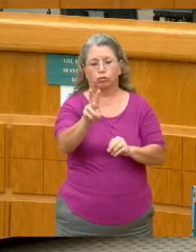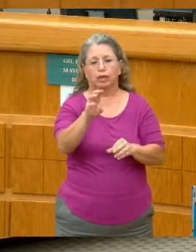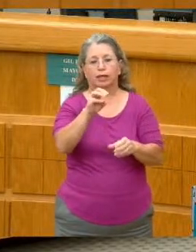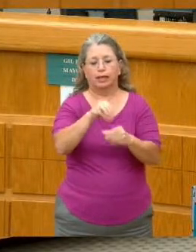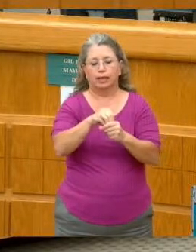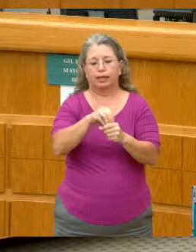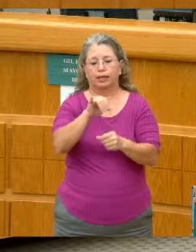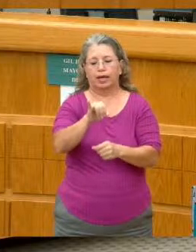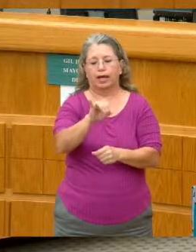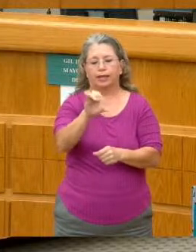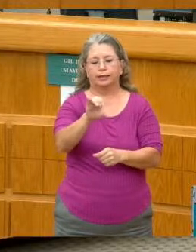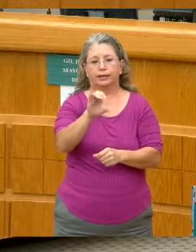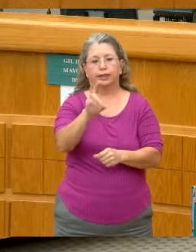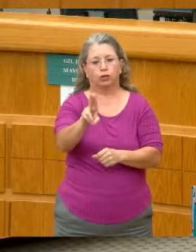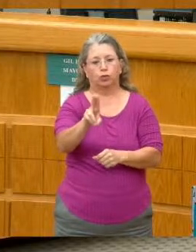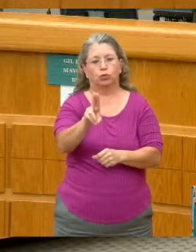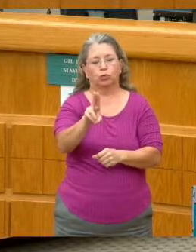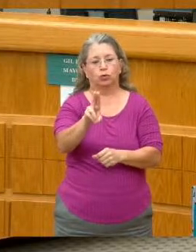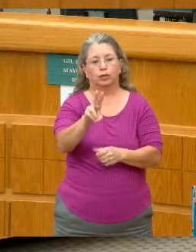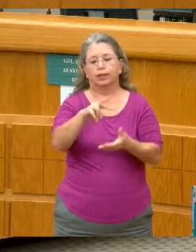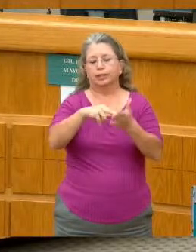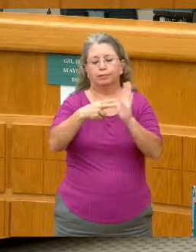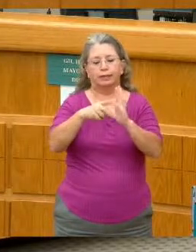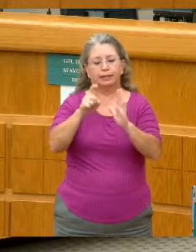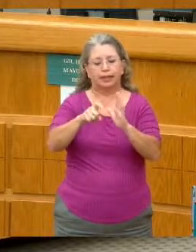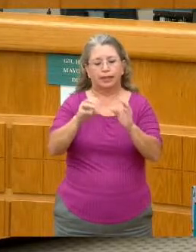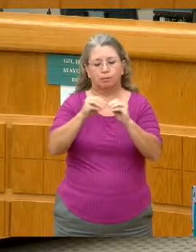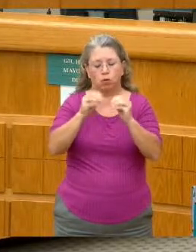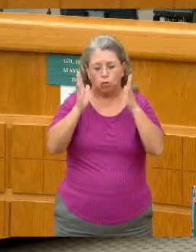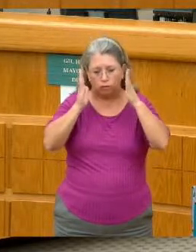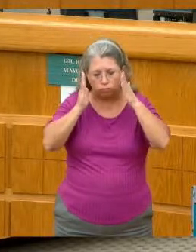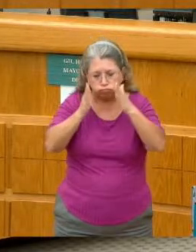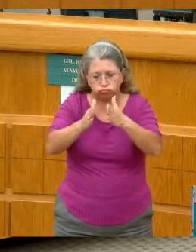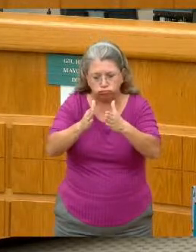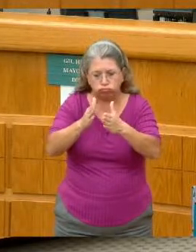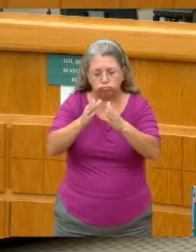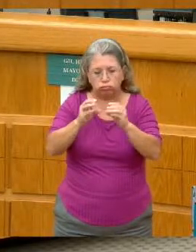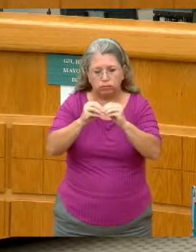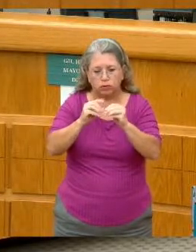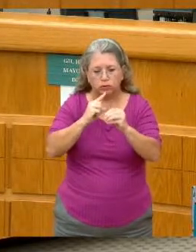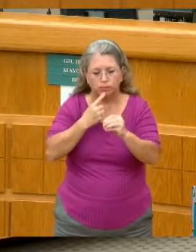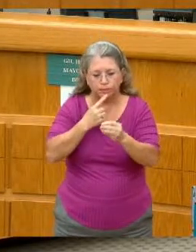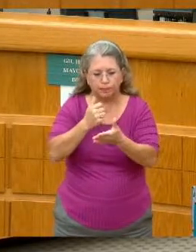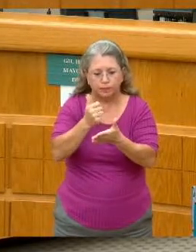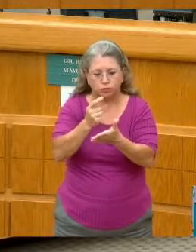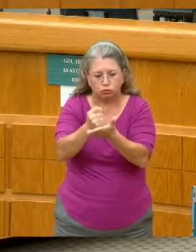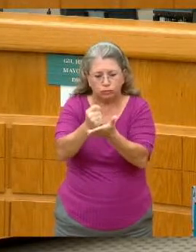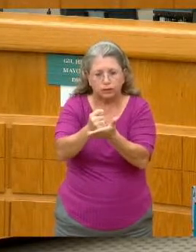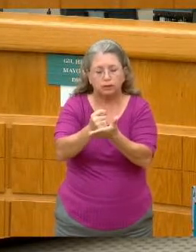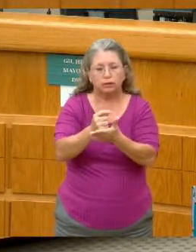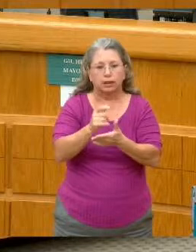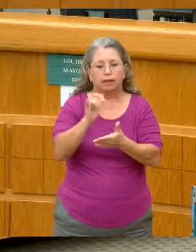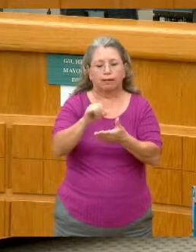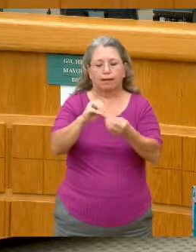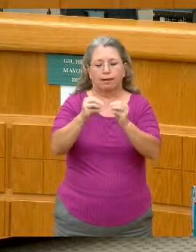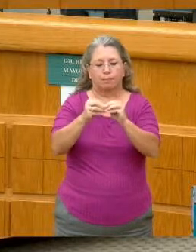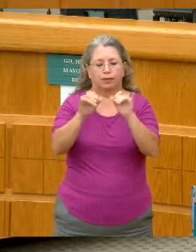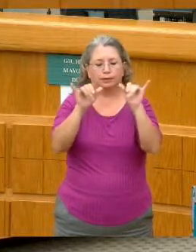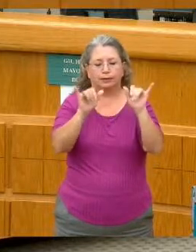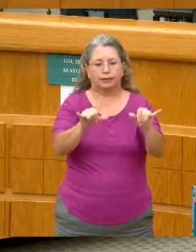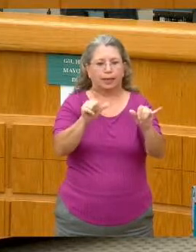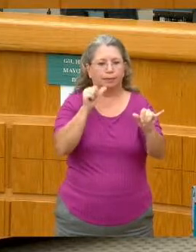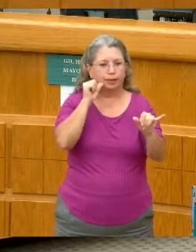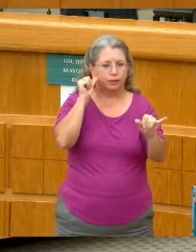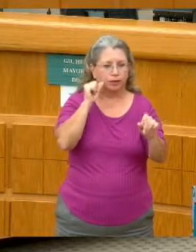recovering in ICU. They need more intensive treatment. That number also is the same as yesterday's, so 102